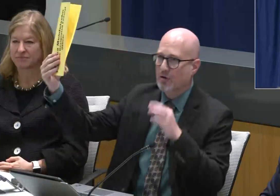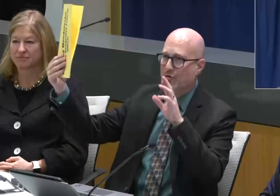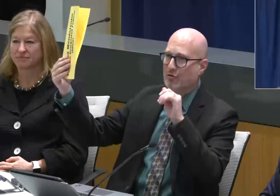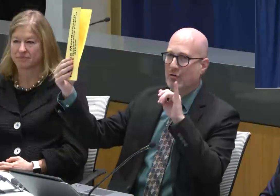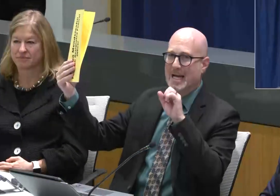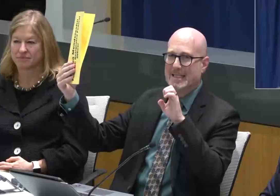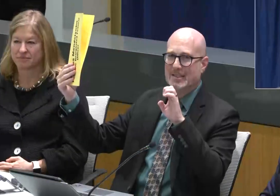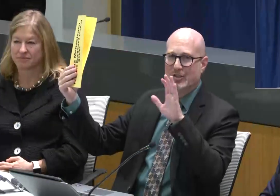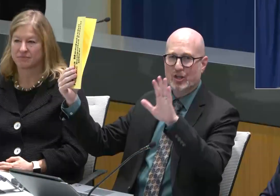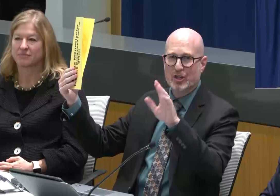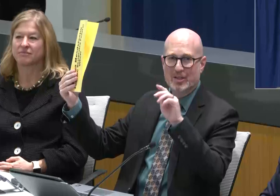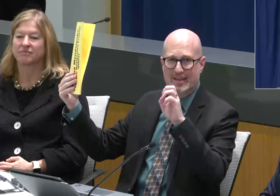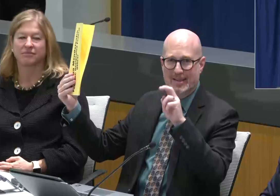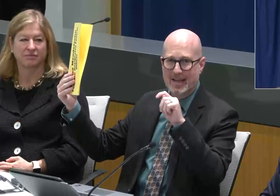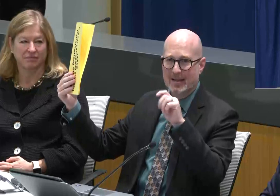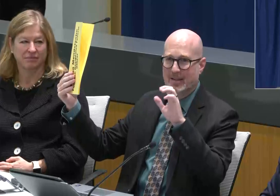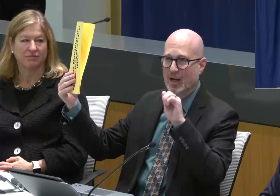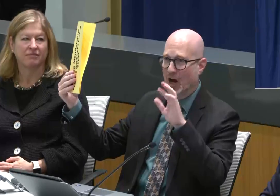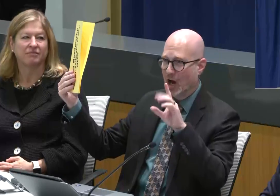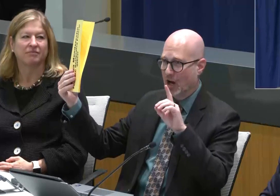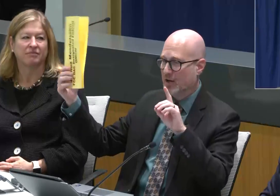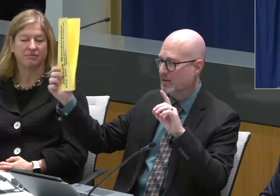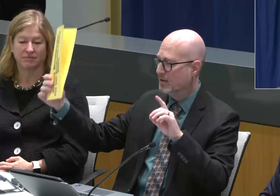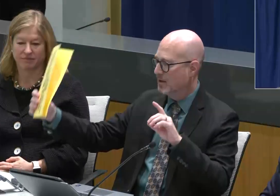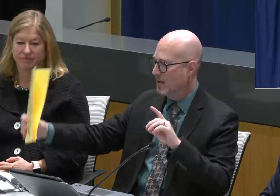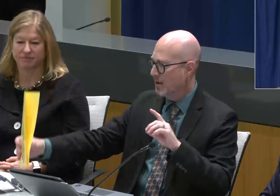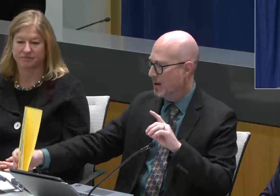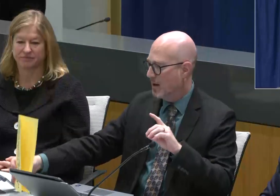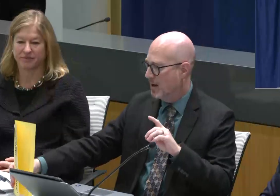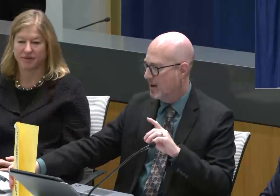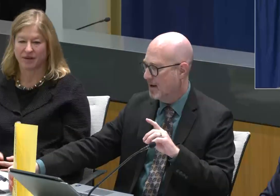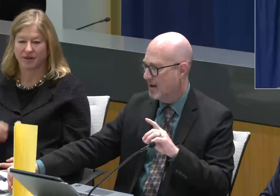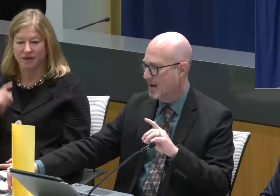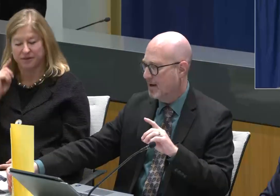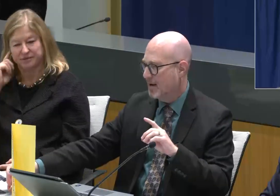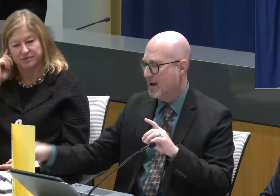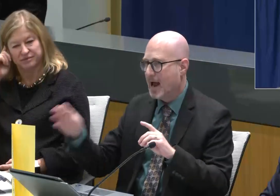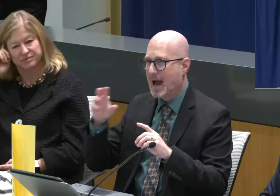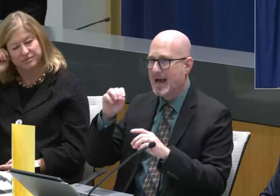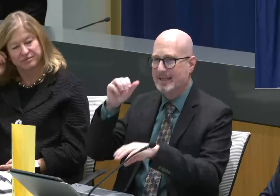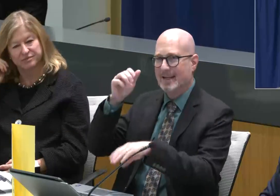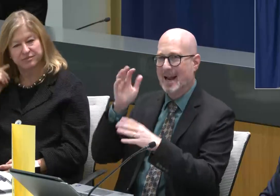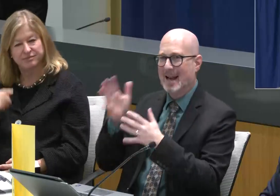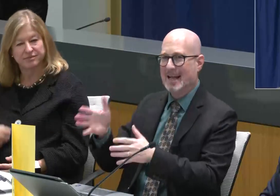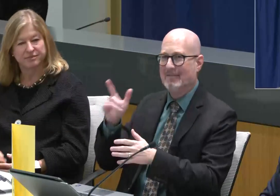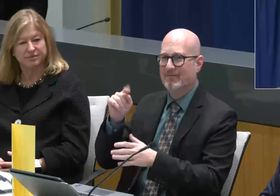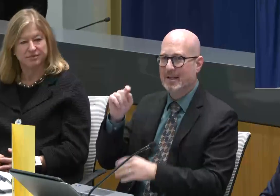please take your name tent and raise it so that it is vertical